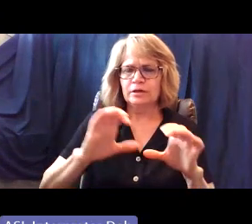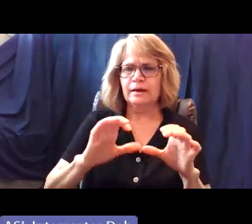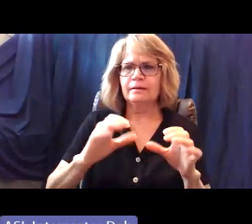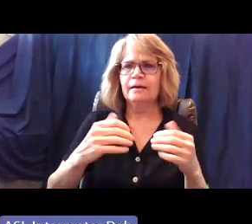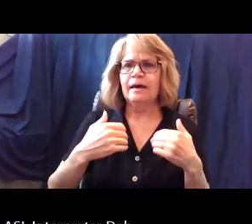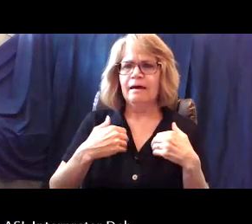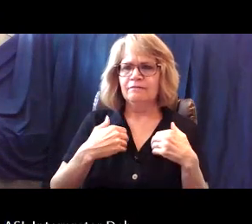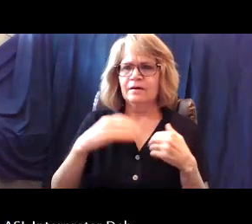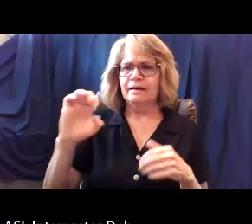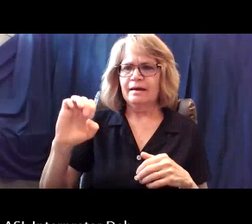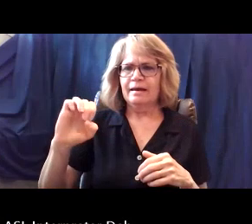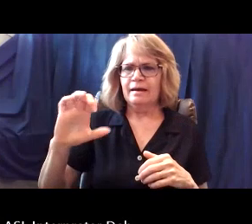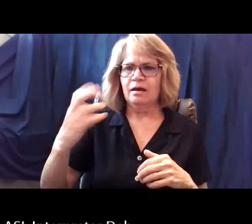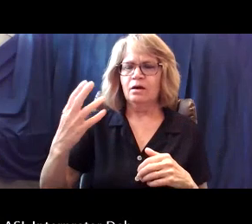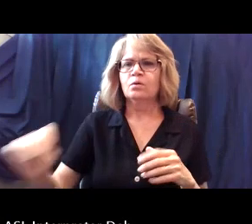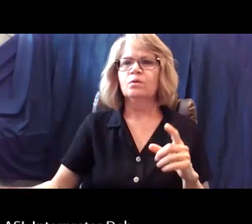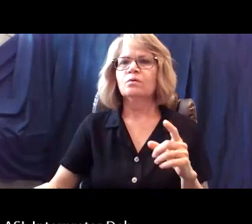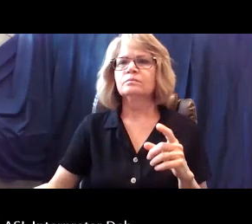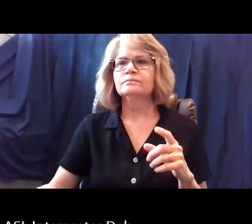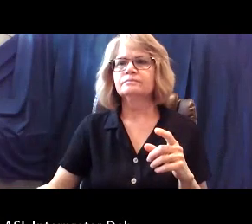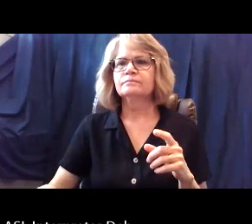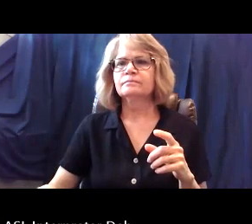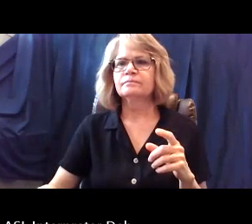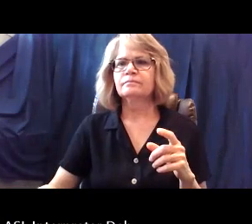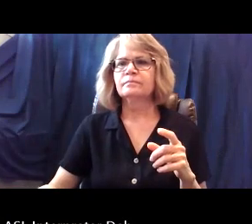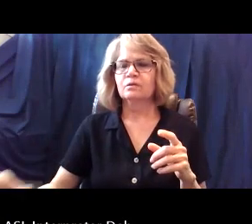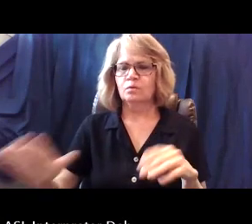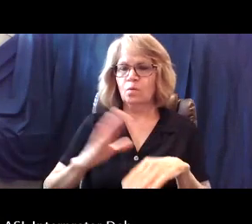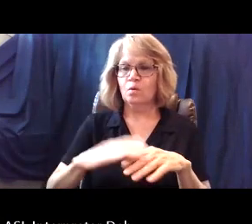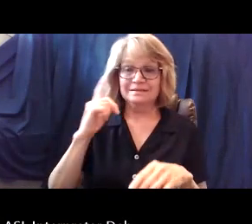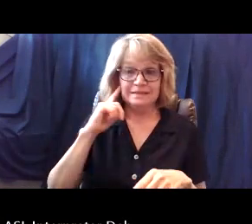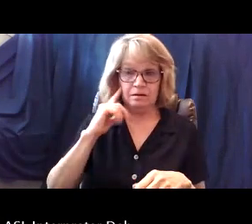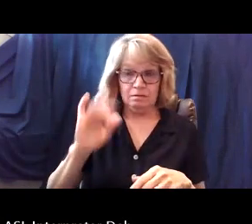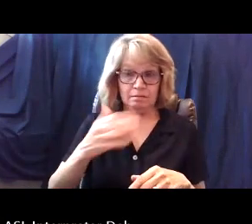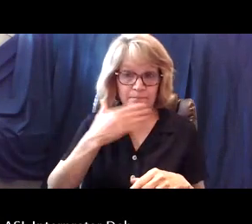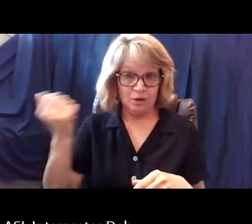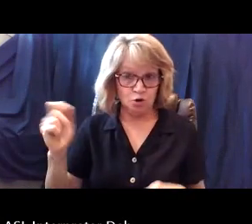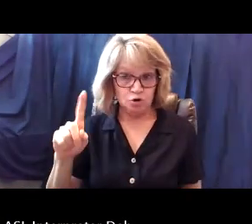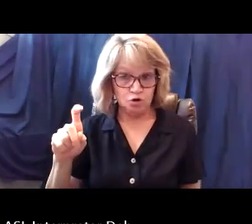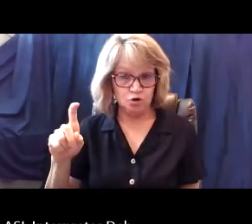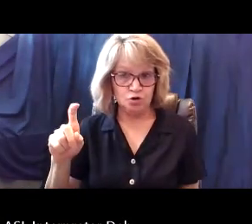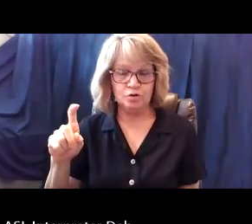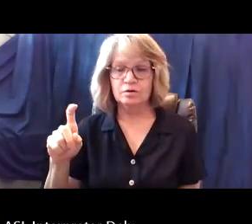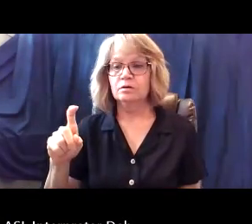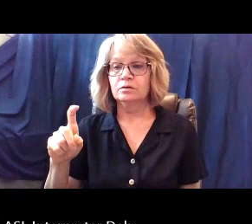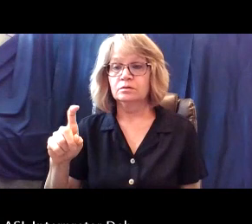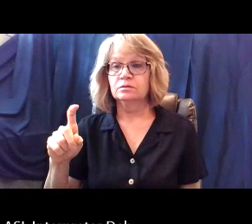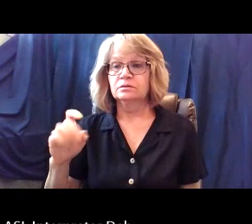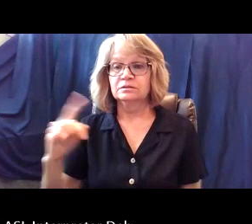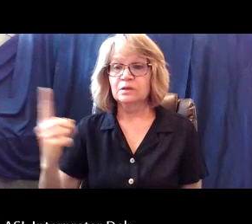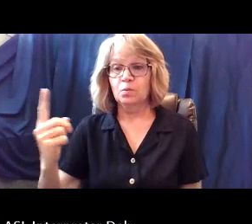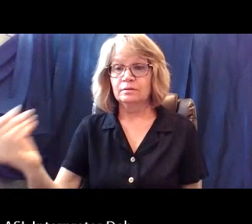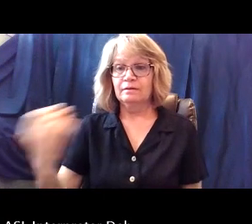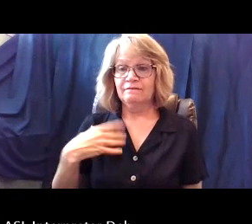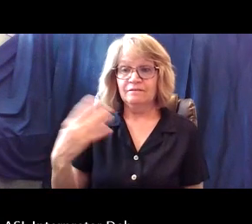an echo on the sound. Is this any better? Someone could provide a little